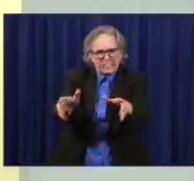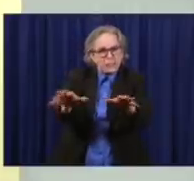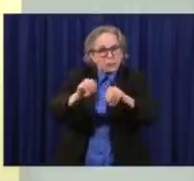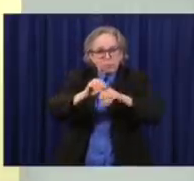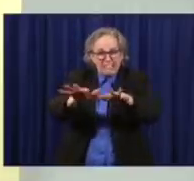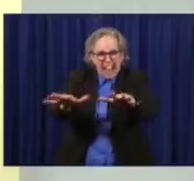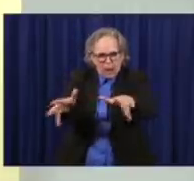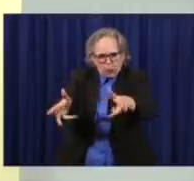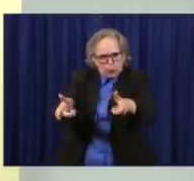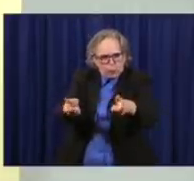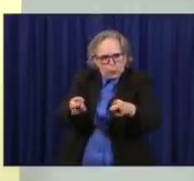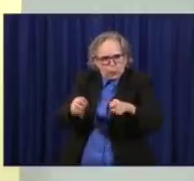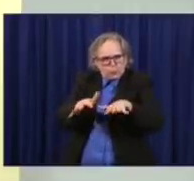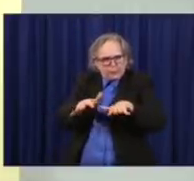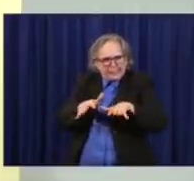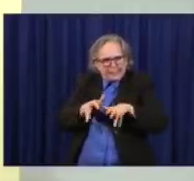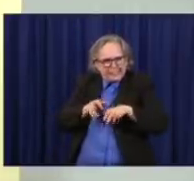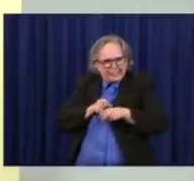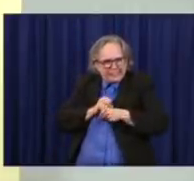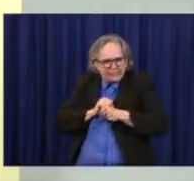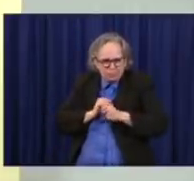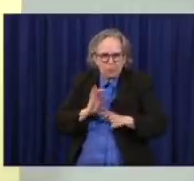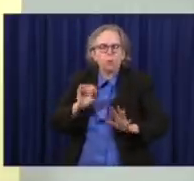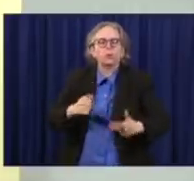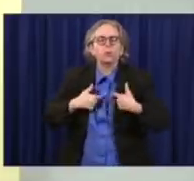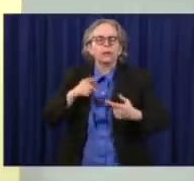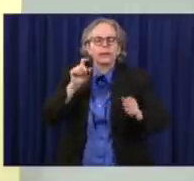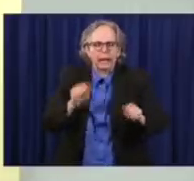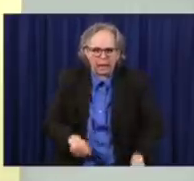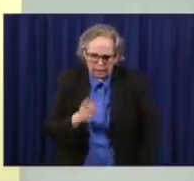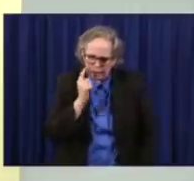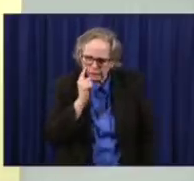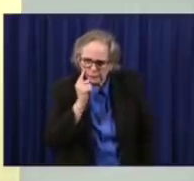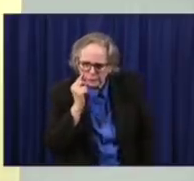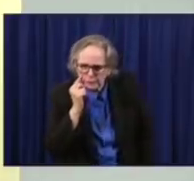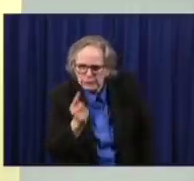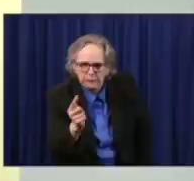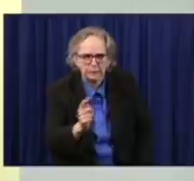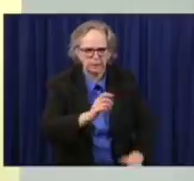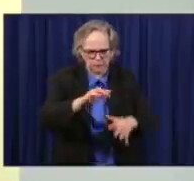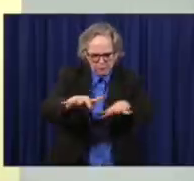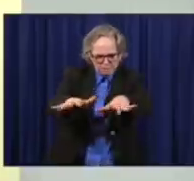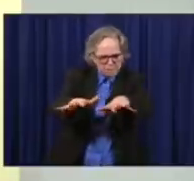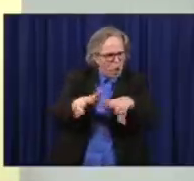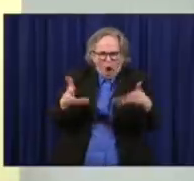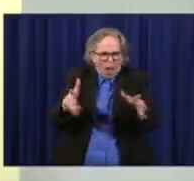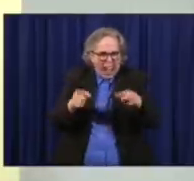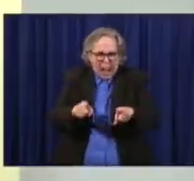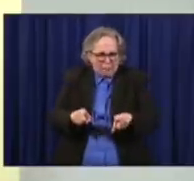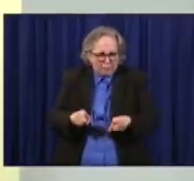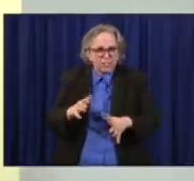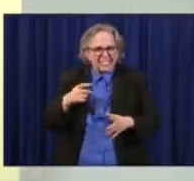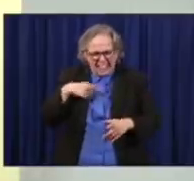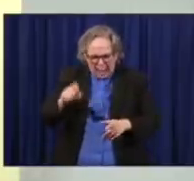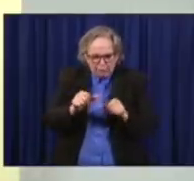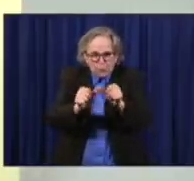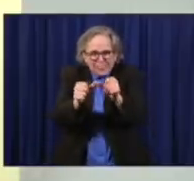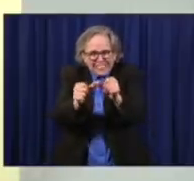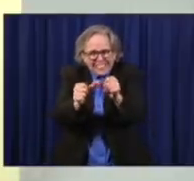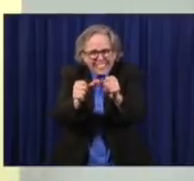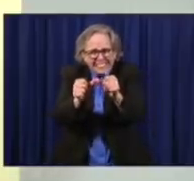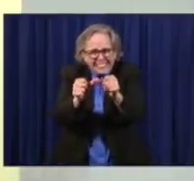it work. You have done this already. We just need to stick with this so that we can have the confidence that these other things are going to